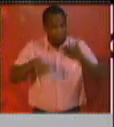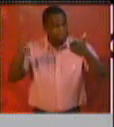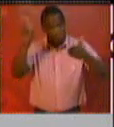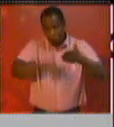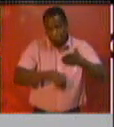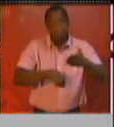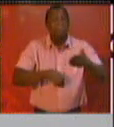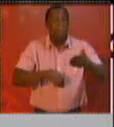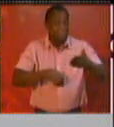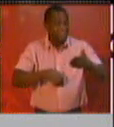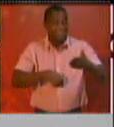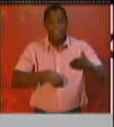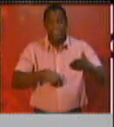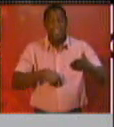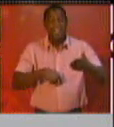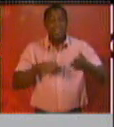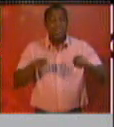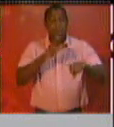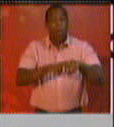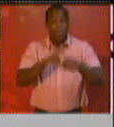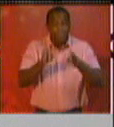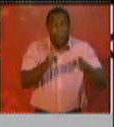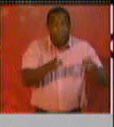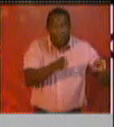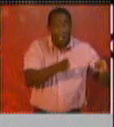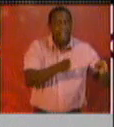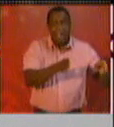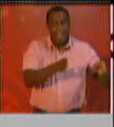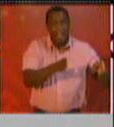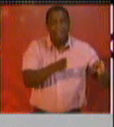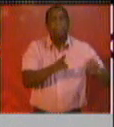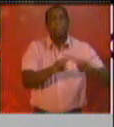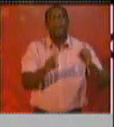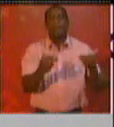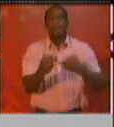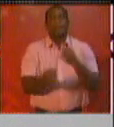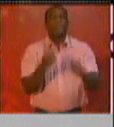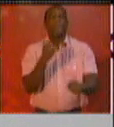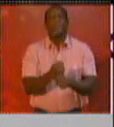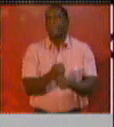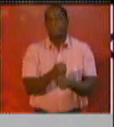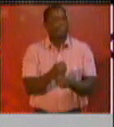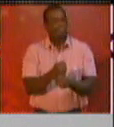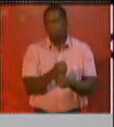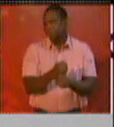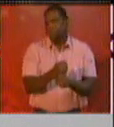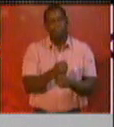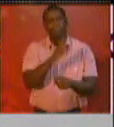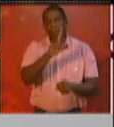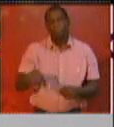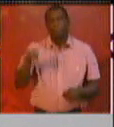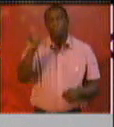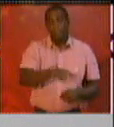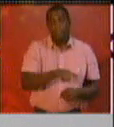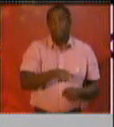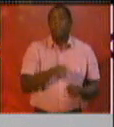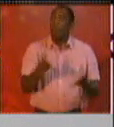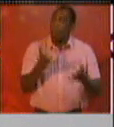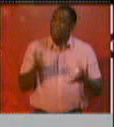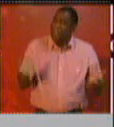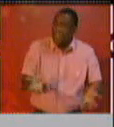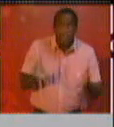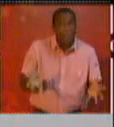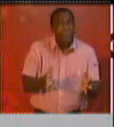all individuals not to breach the standing or the existing public health regulations, and to